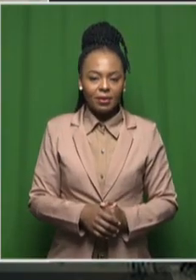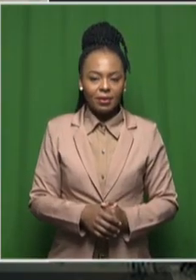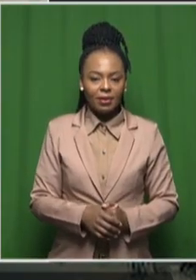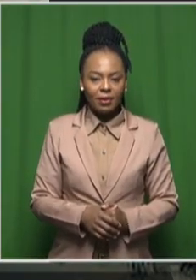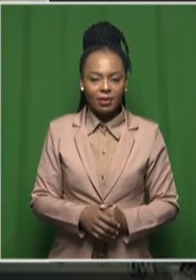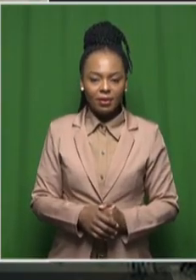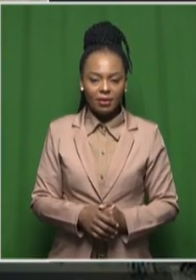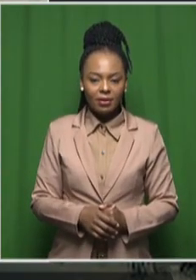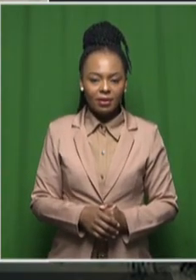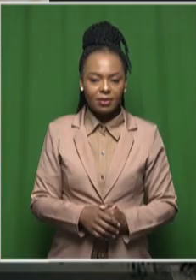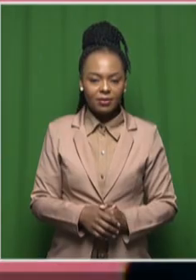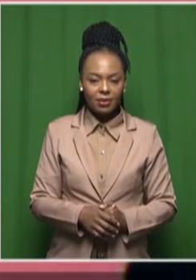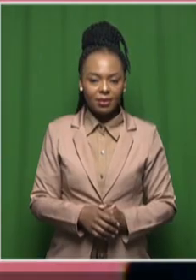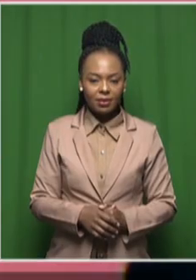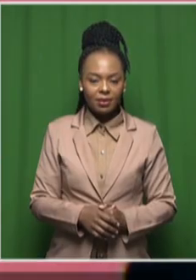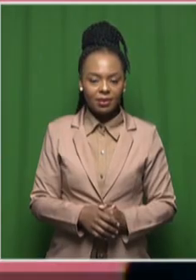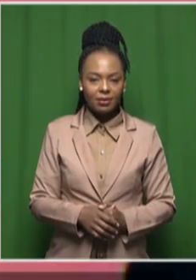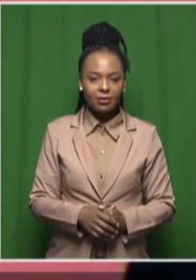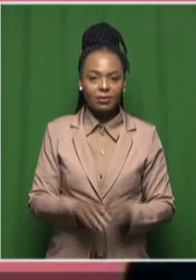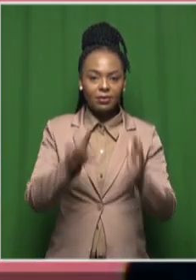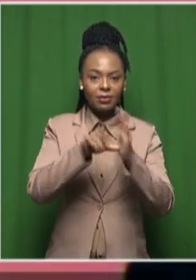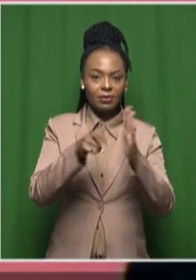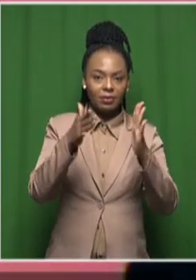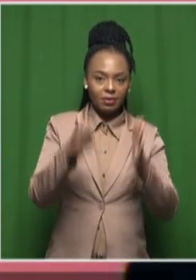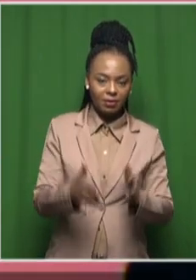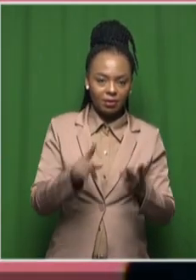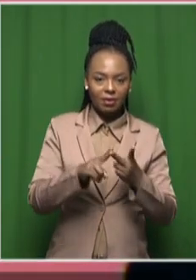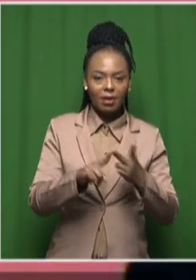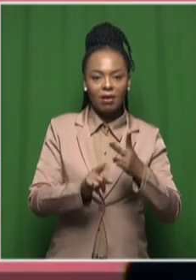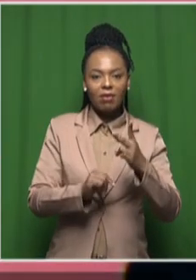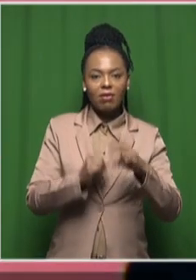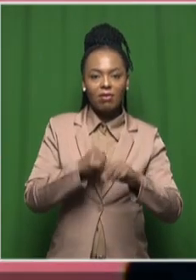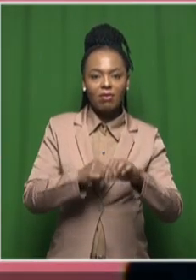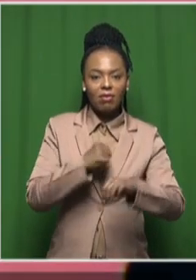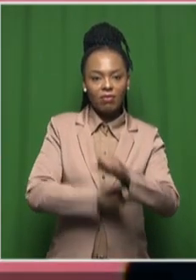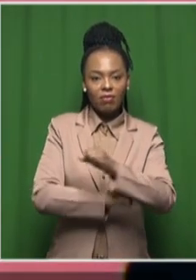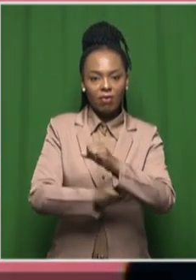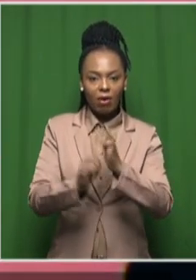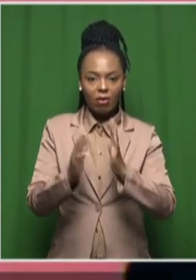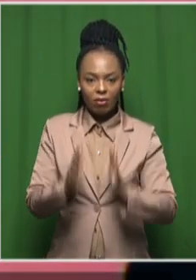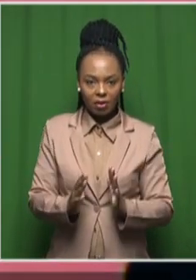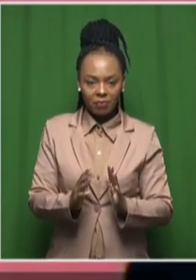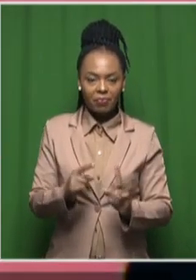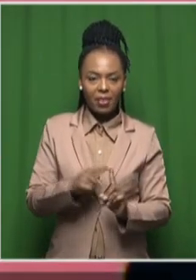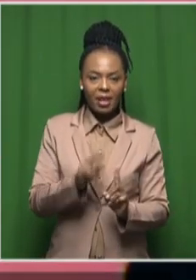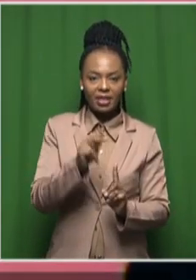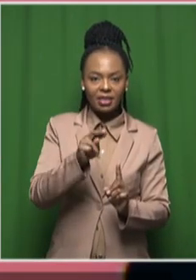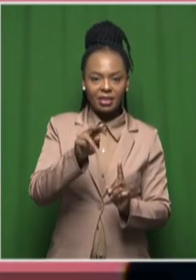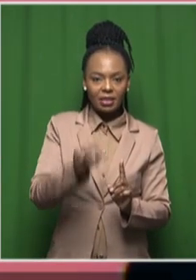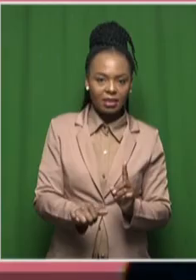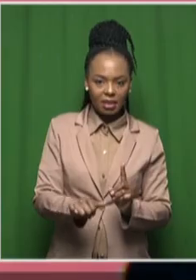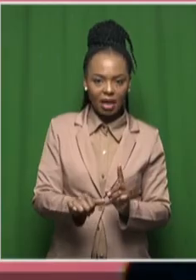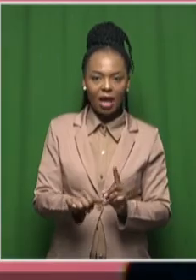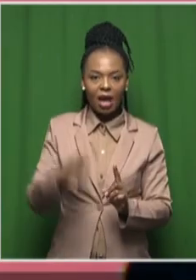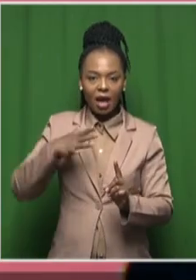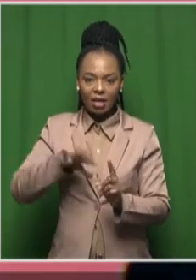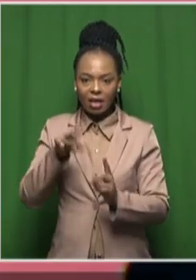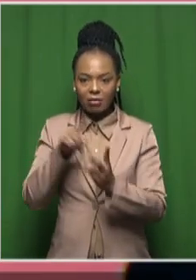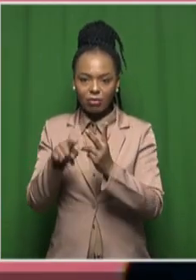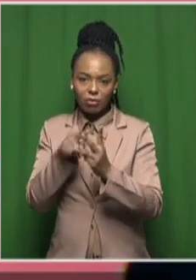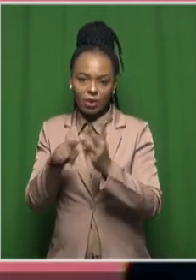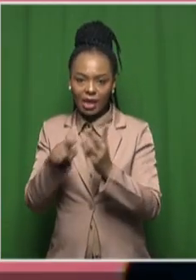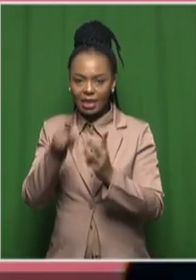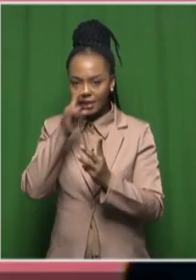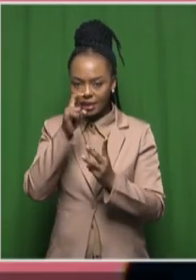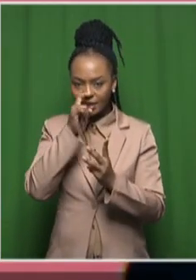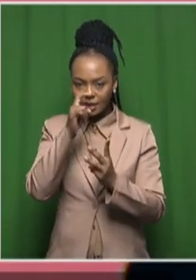Thank you. Well, designer and founder of Kalki Ceramics Nindya Bucktowar and the Vassen sisters, founders at Ananta Design Studio,